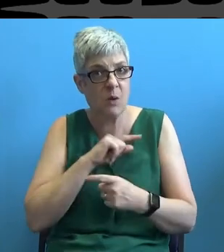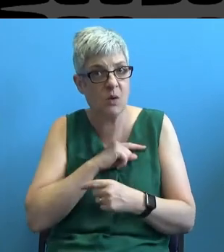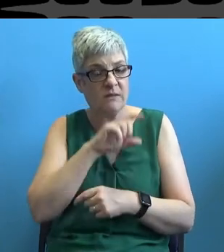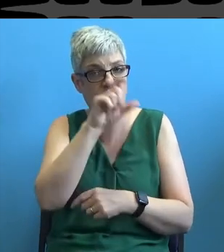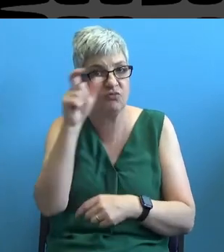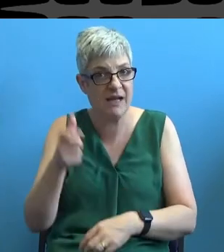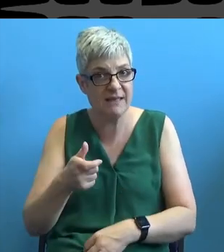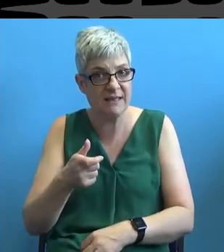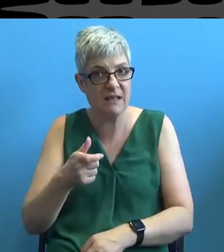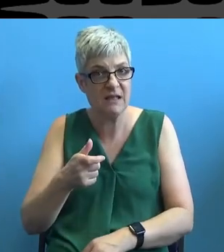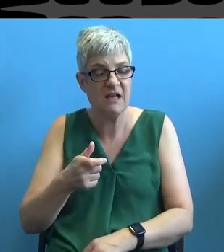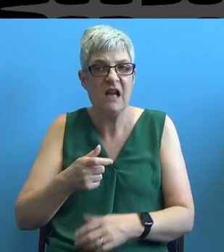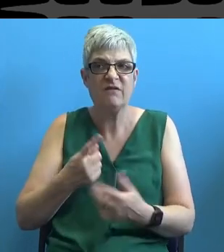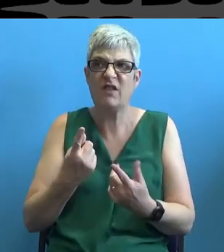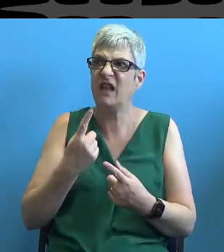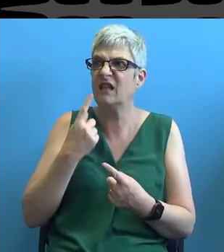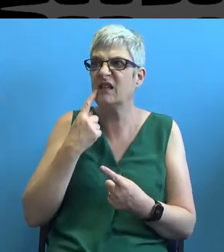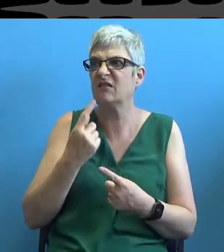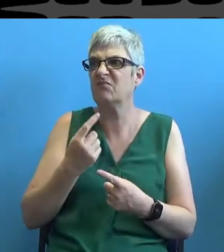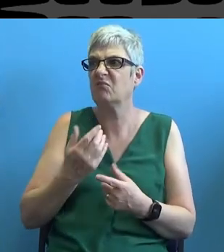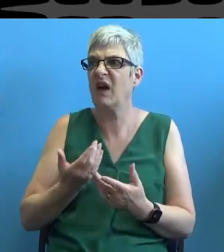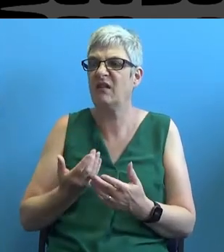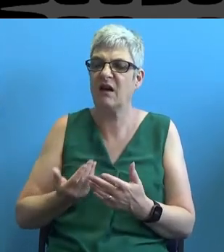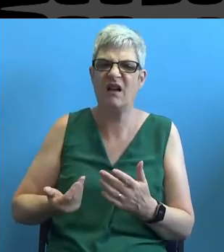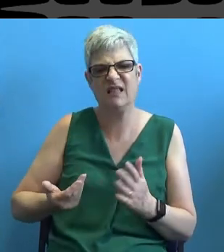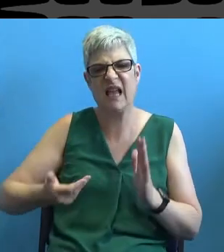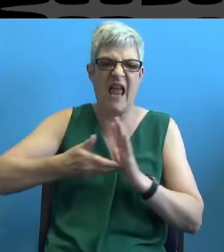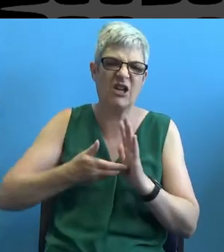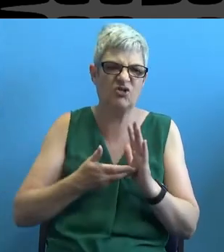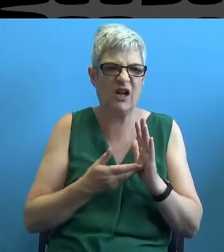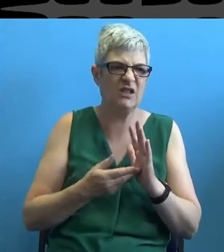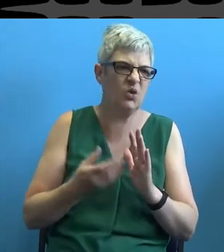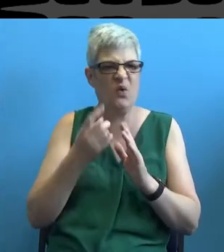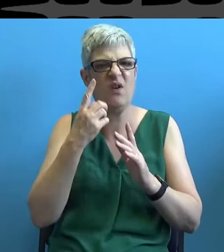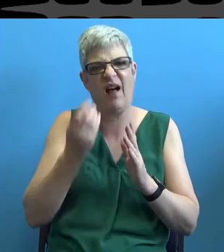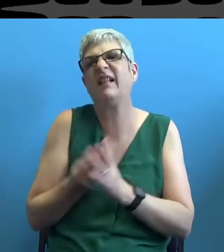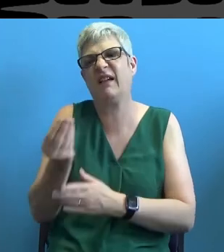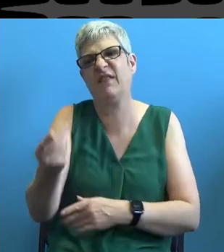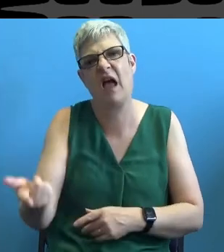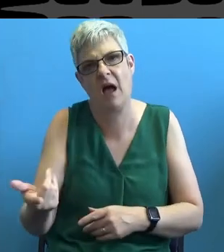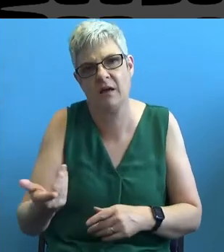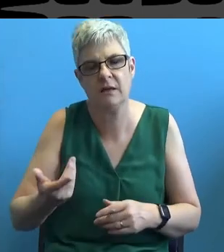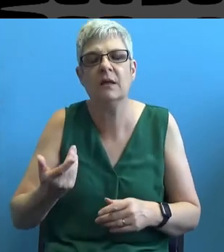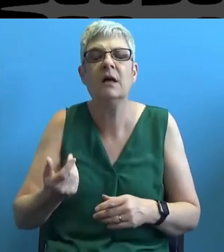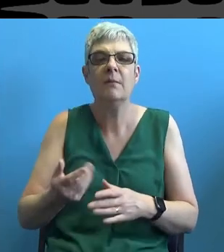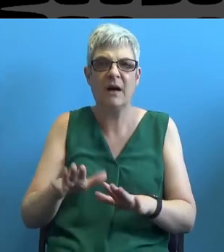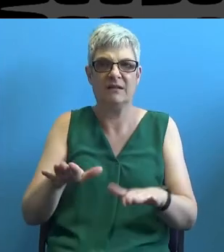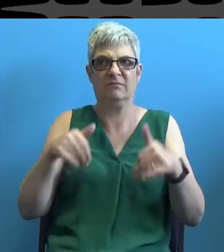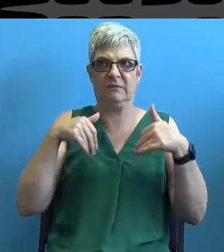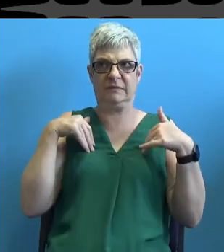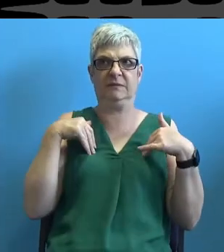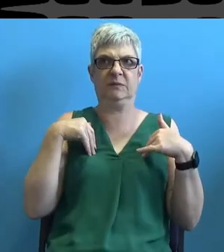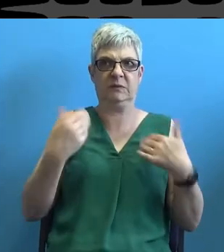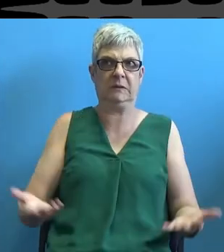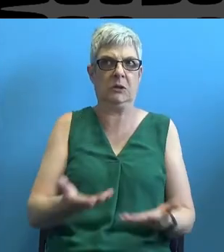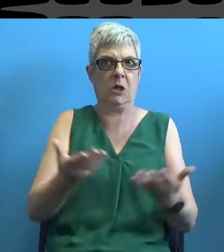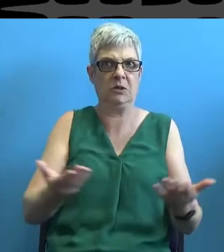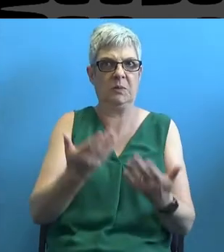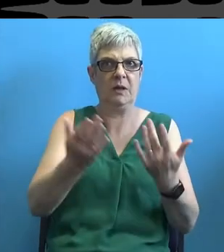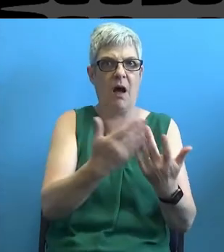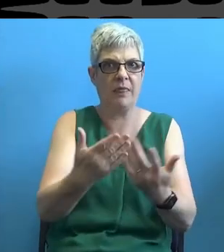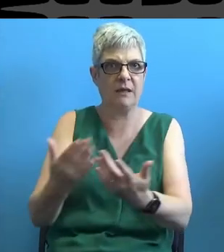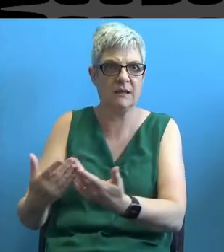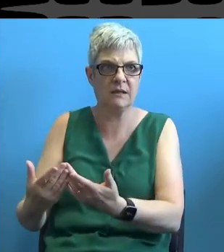our surplus, to hold back encouragements for others, to not confess our